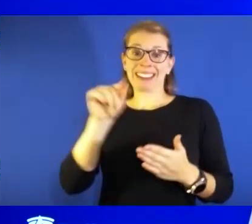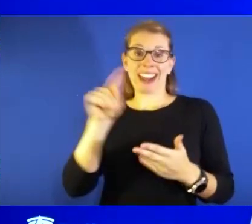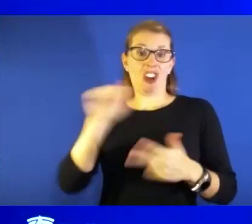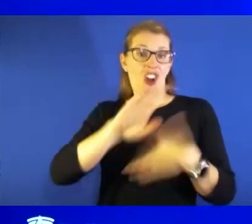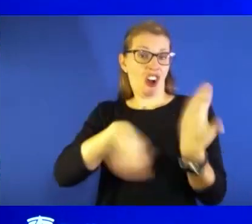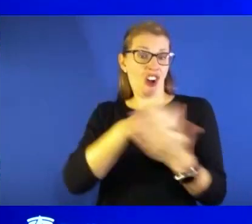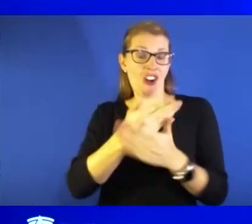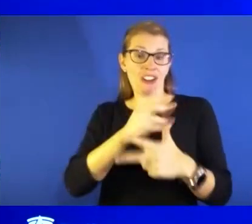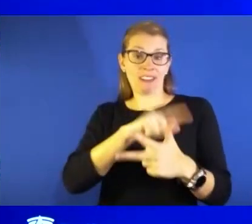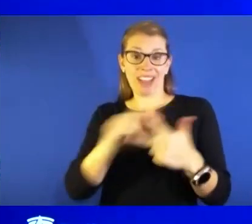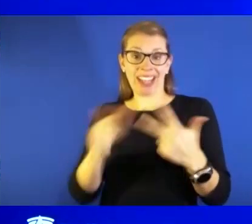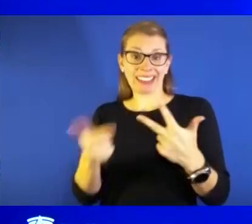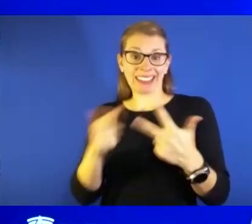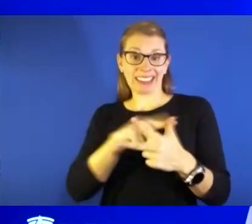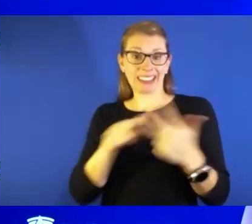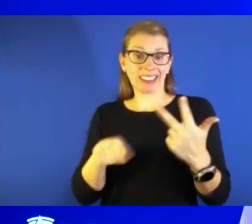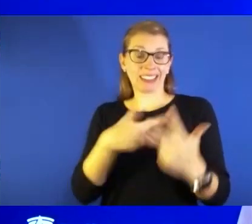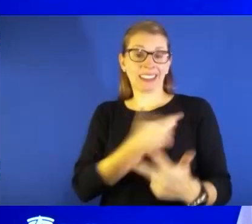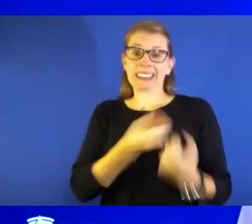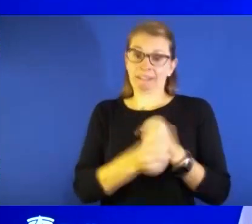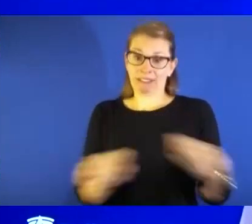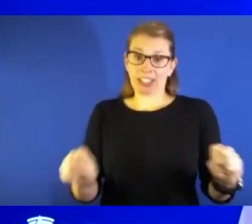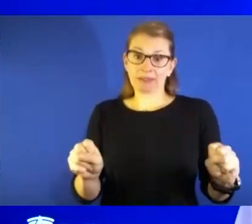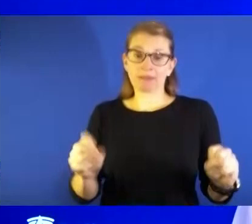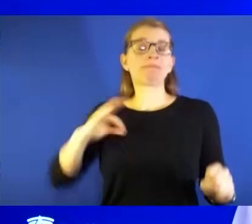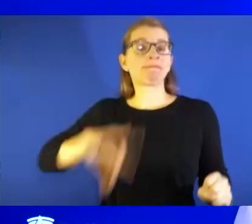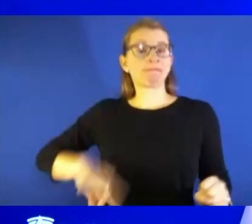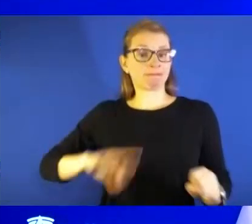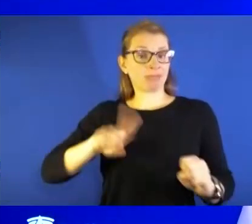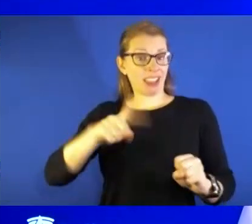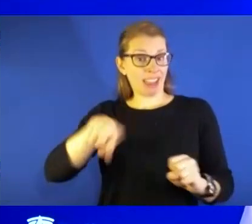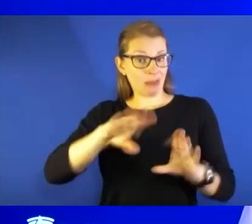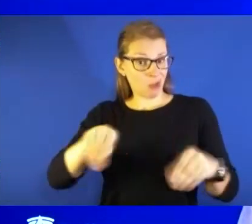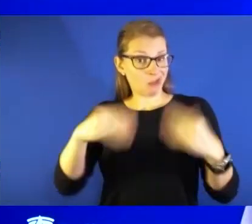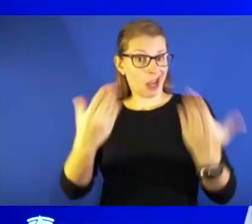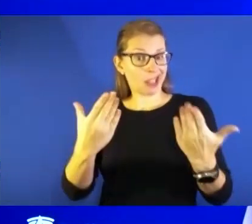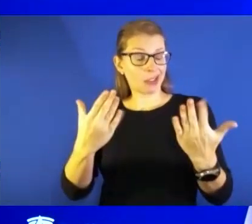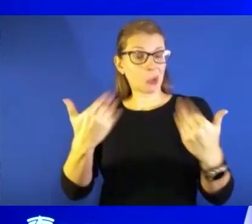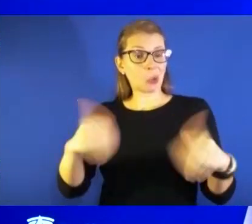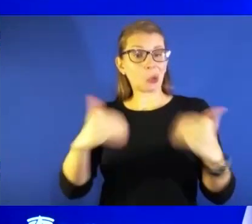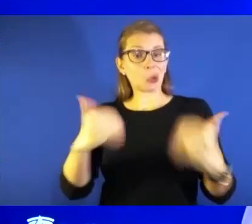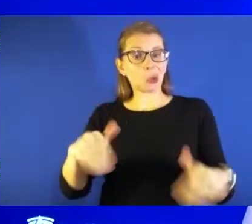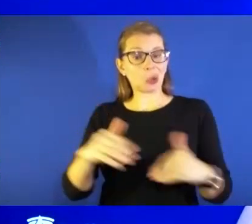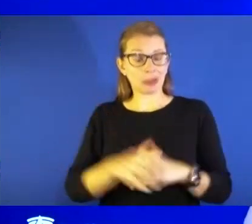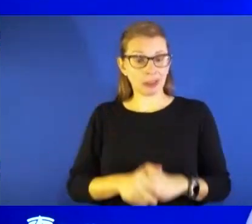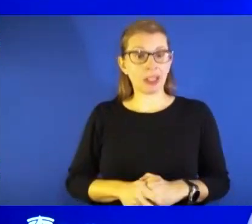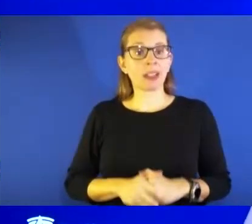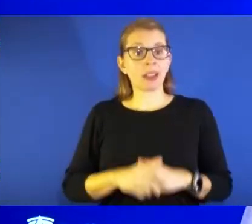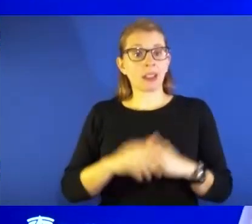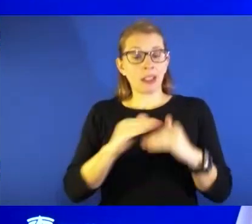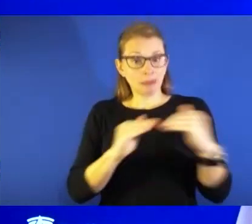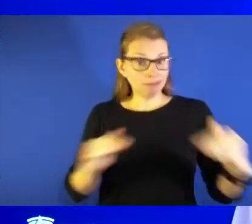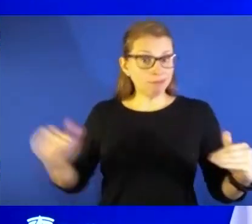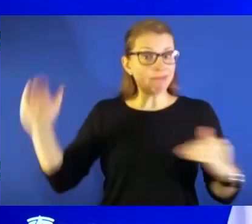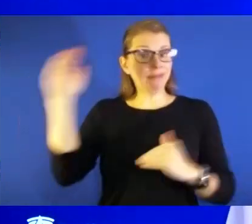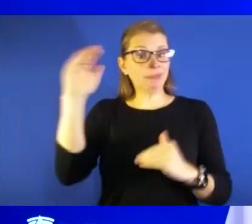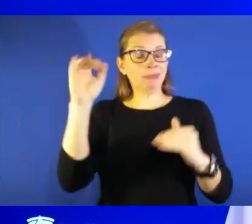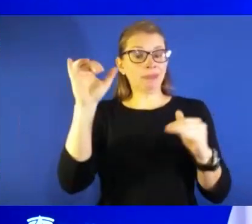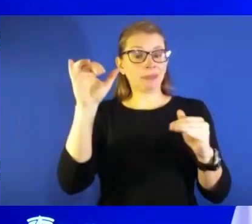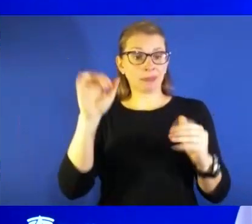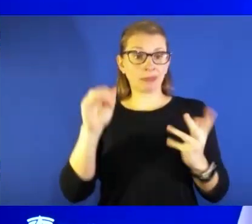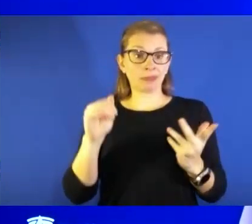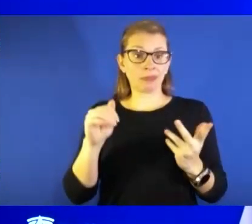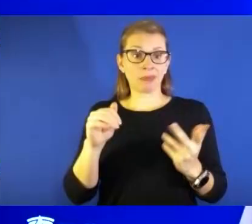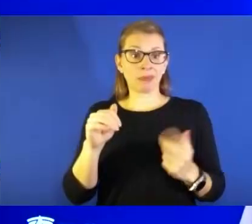are safe, and the benefits that they provide are overwhelmingly vast compared to the minor risks that any of these